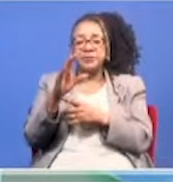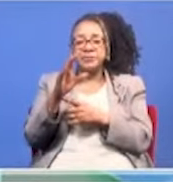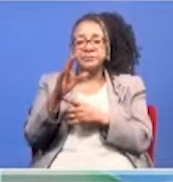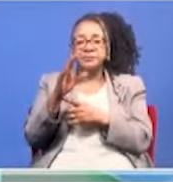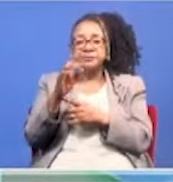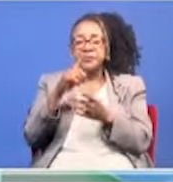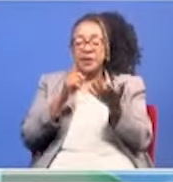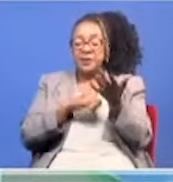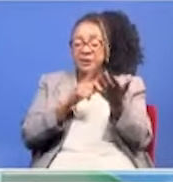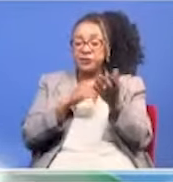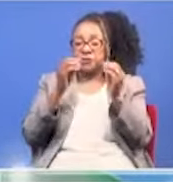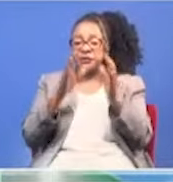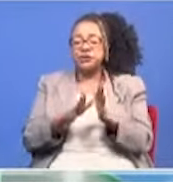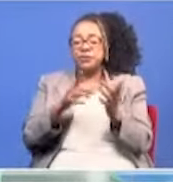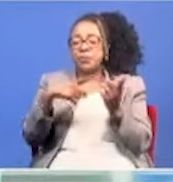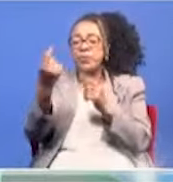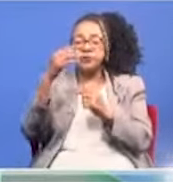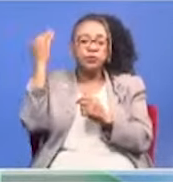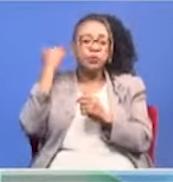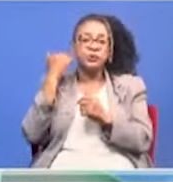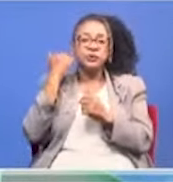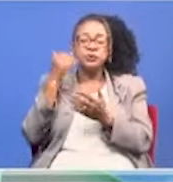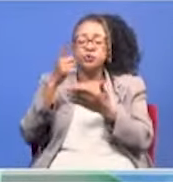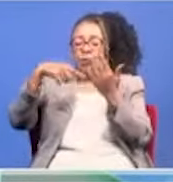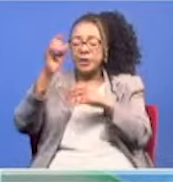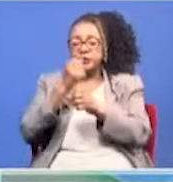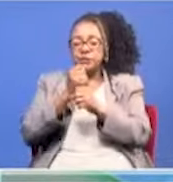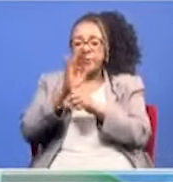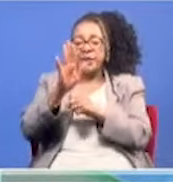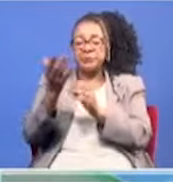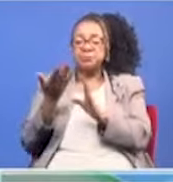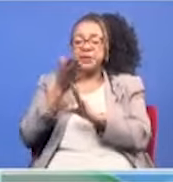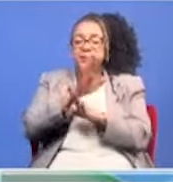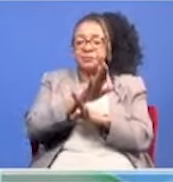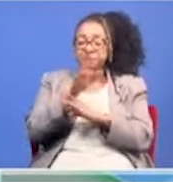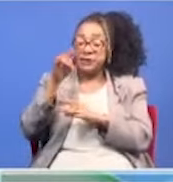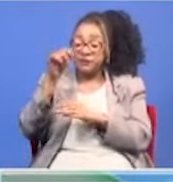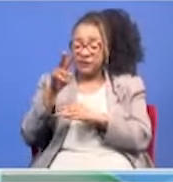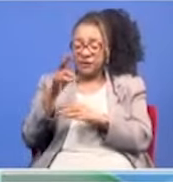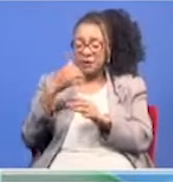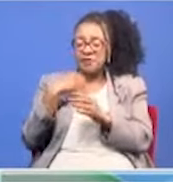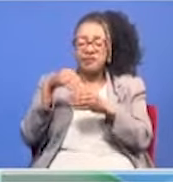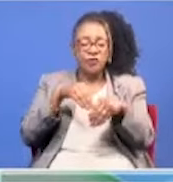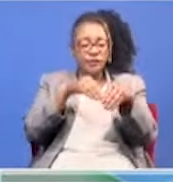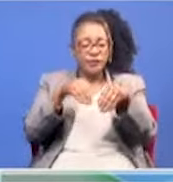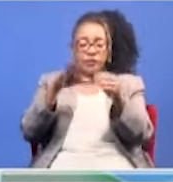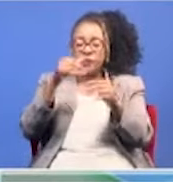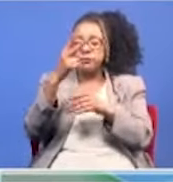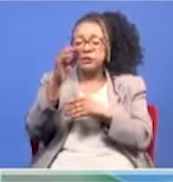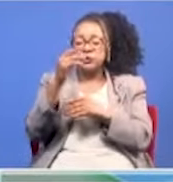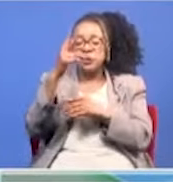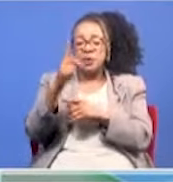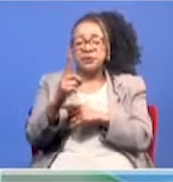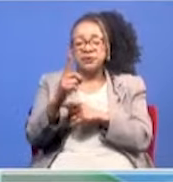English teacher took to the courts to win his job back. NTV has kept tabs on Nicholas since 2021